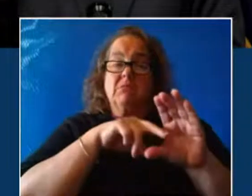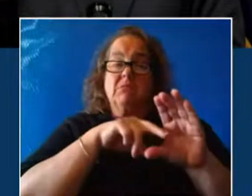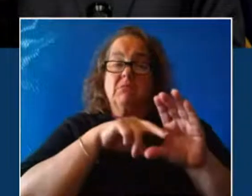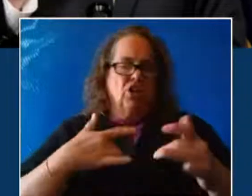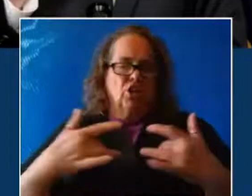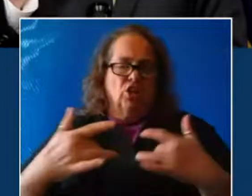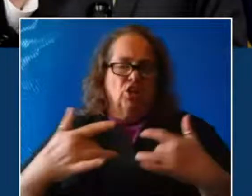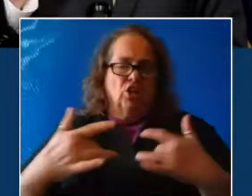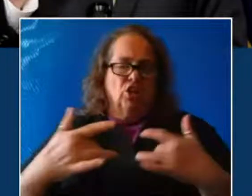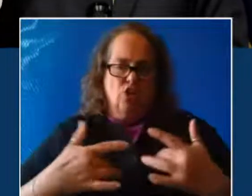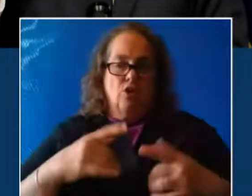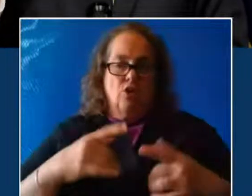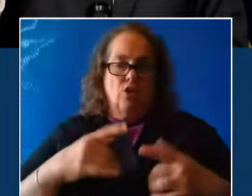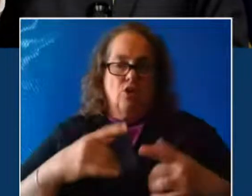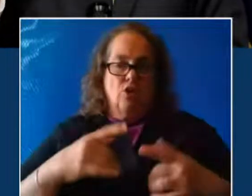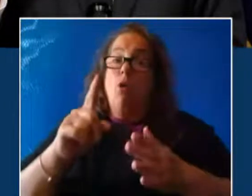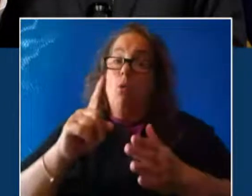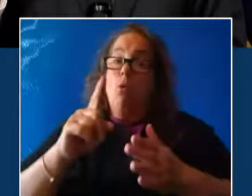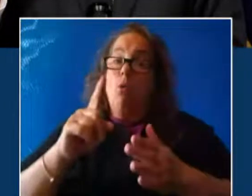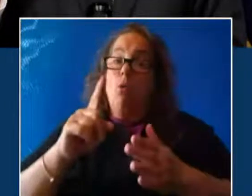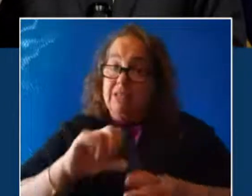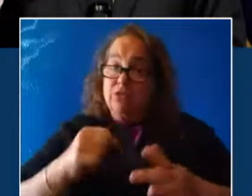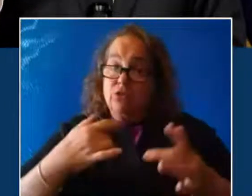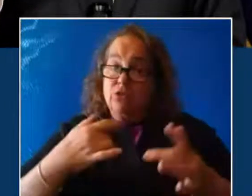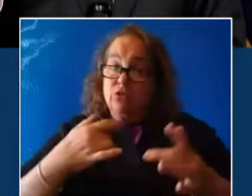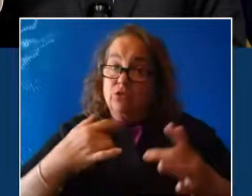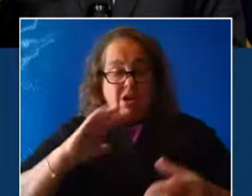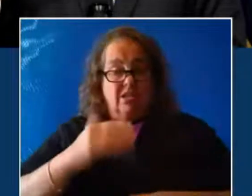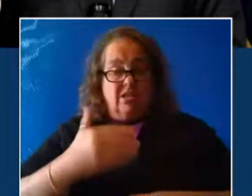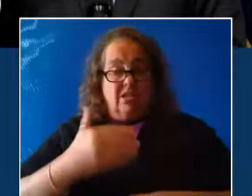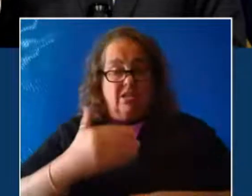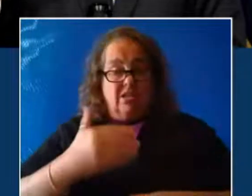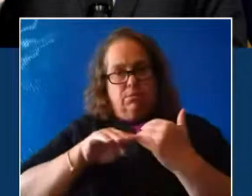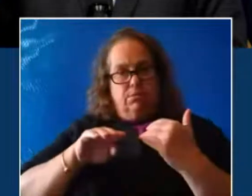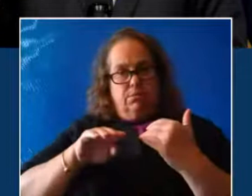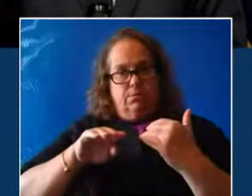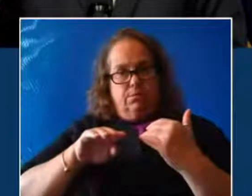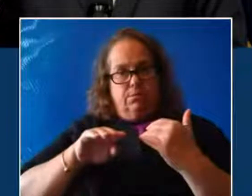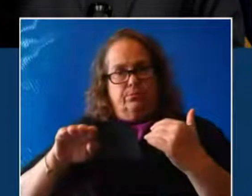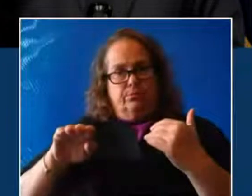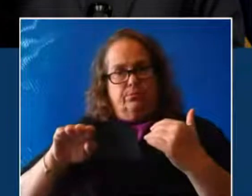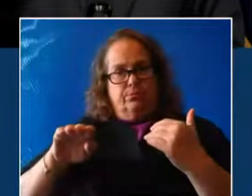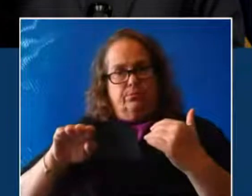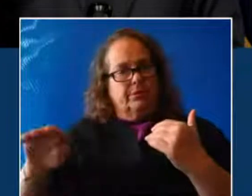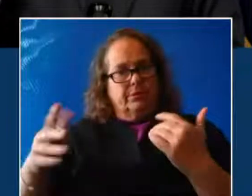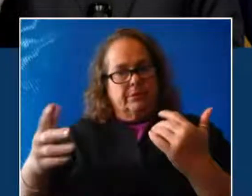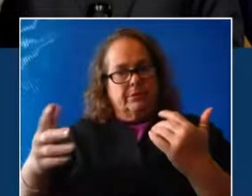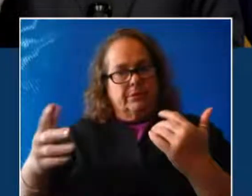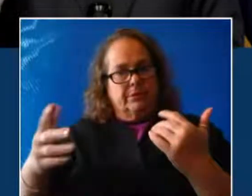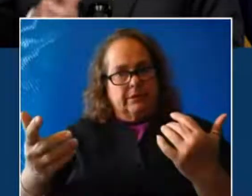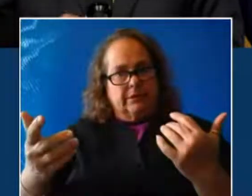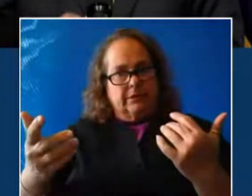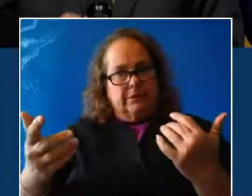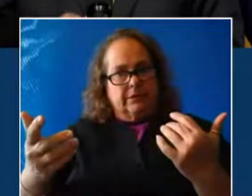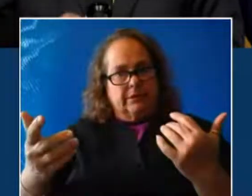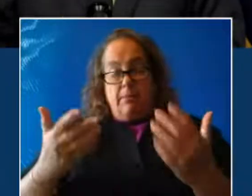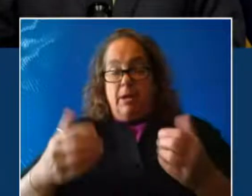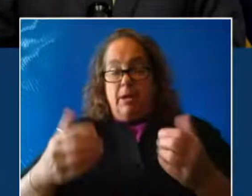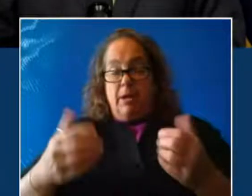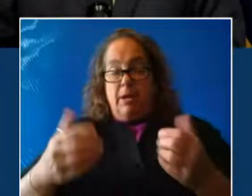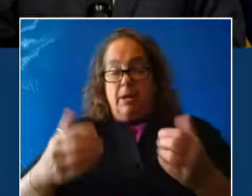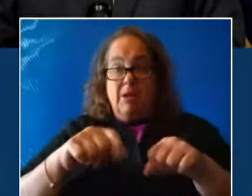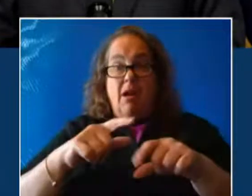our plateau, the definite possibility, if not probability, of a fourth wave if we don't